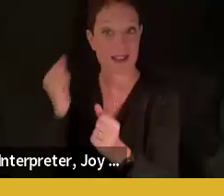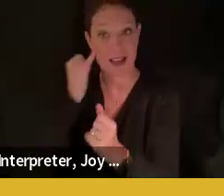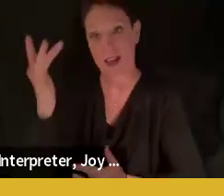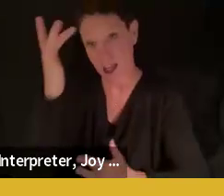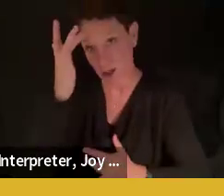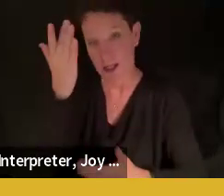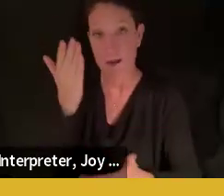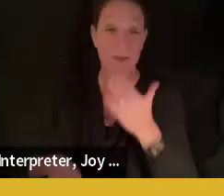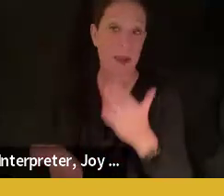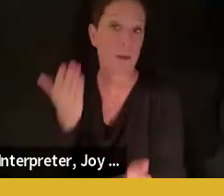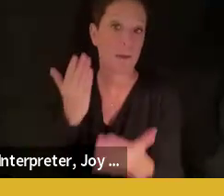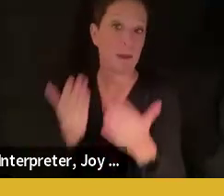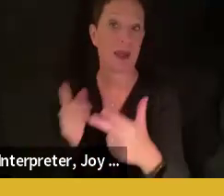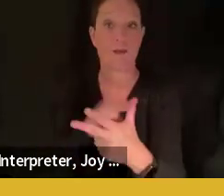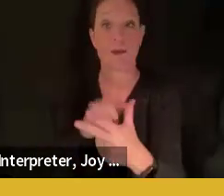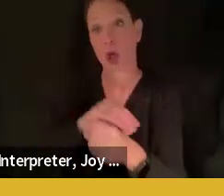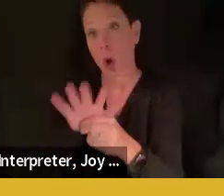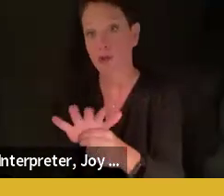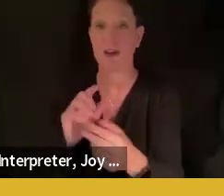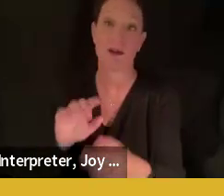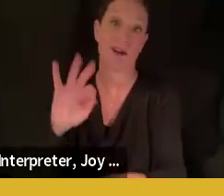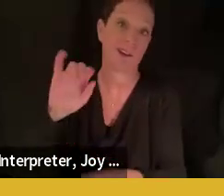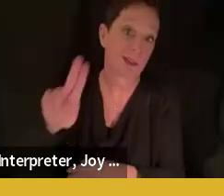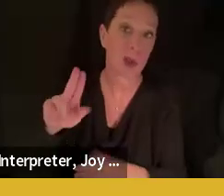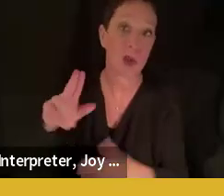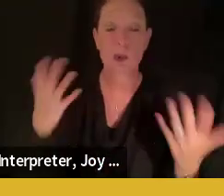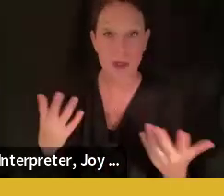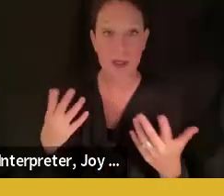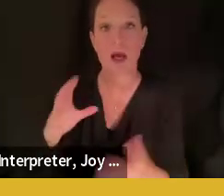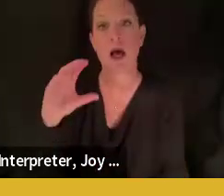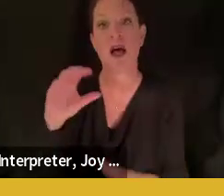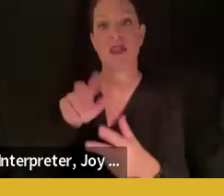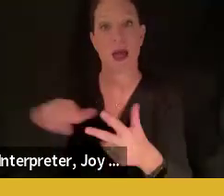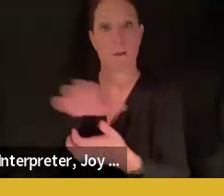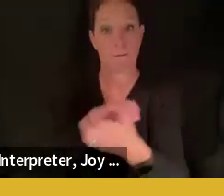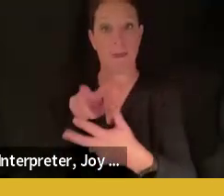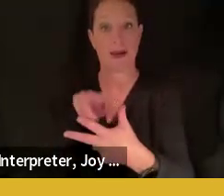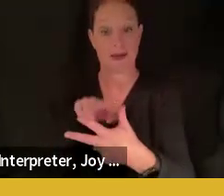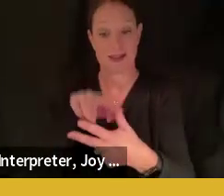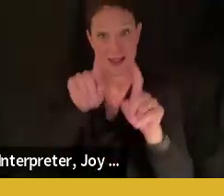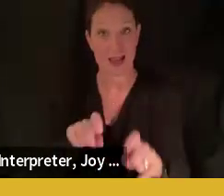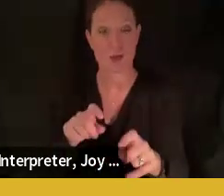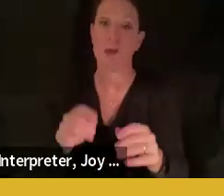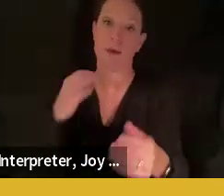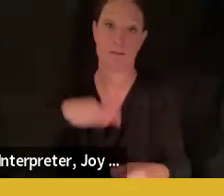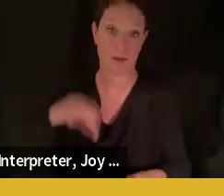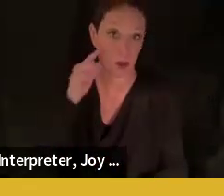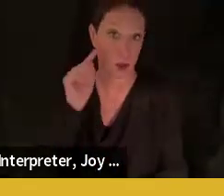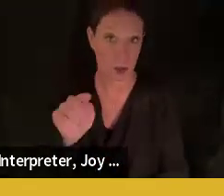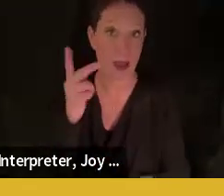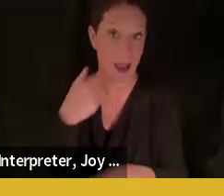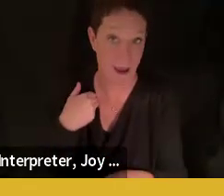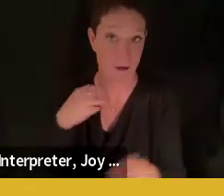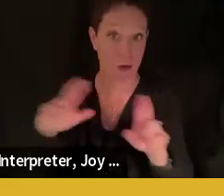illnesses might be something like COVID or flu. So that combo test will come in handy. Knowing which illness you have